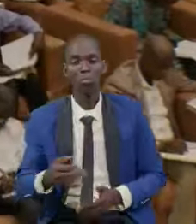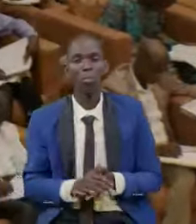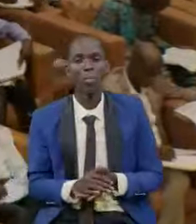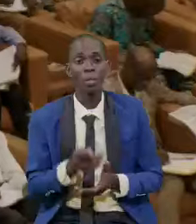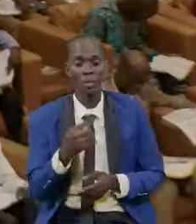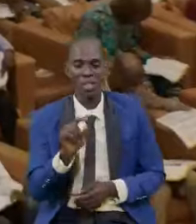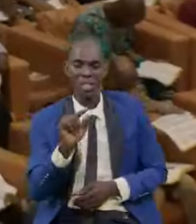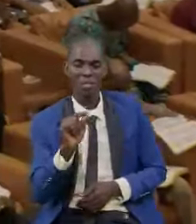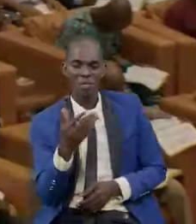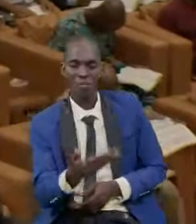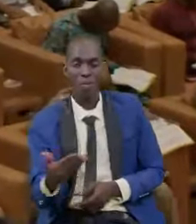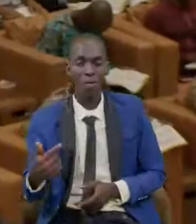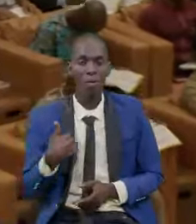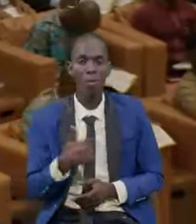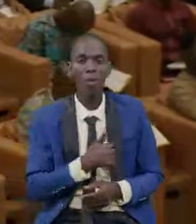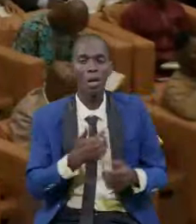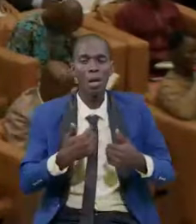then gives us